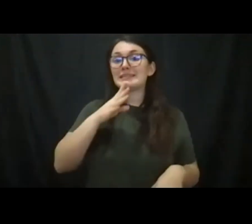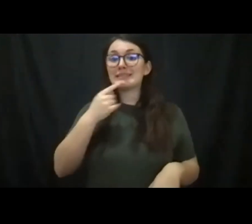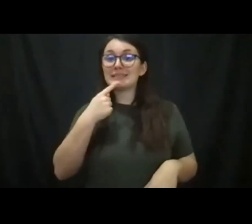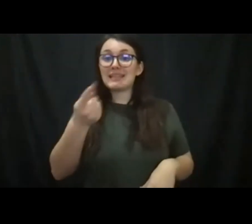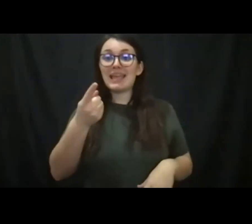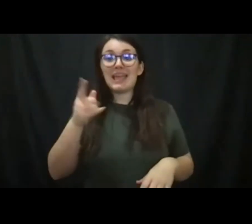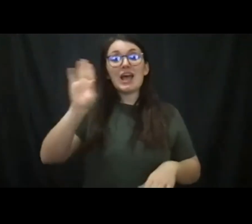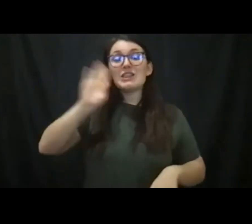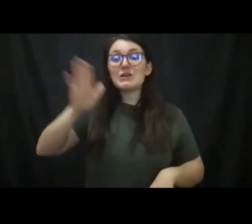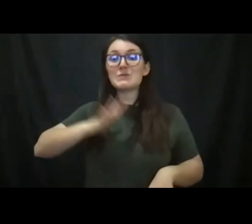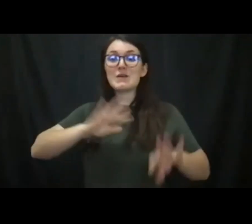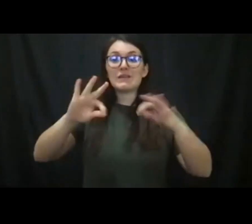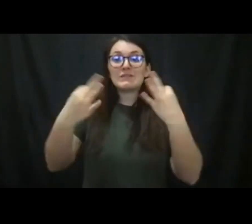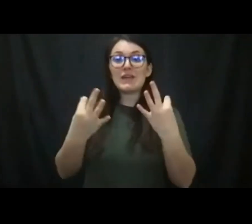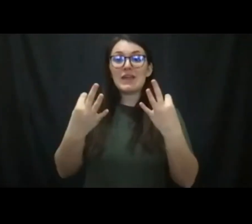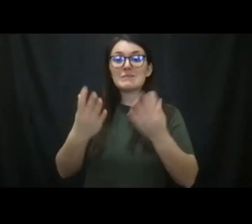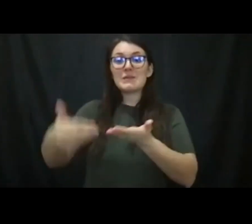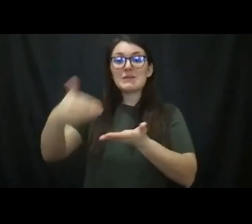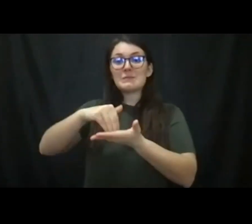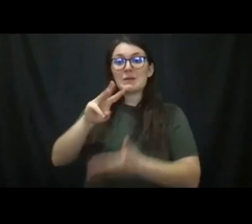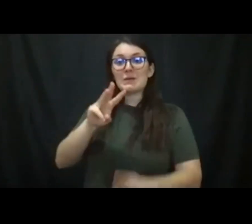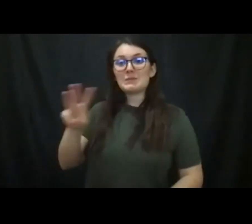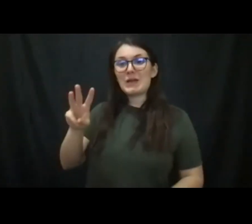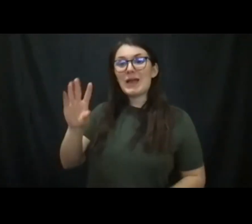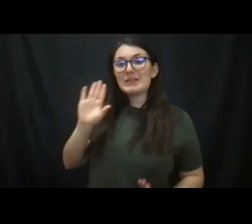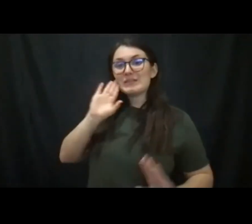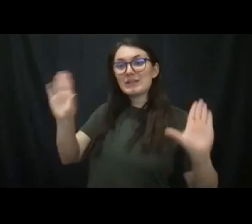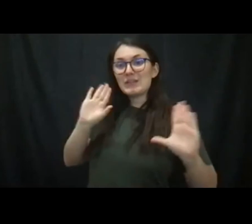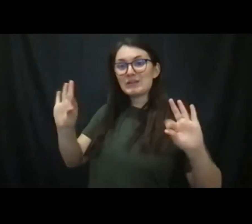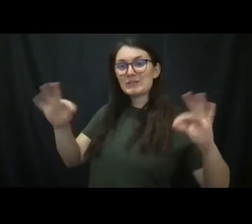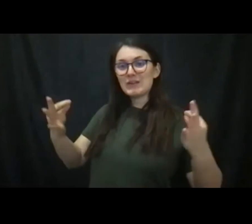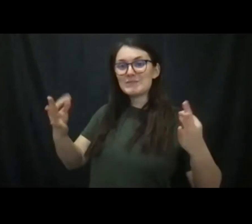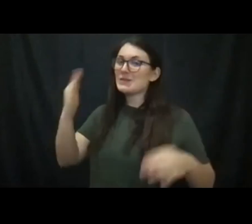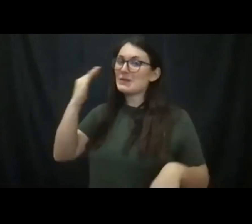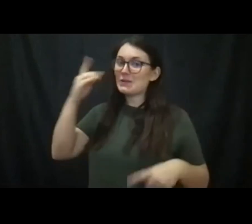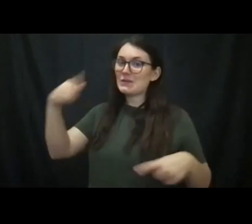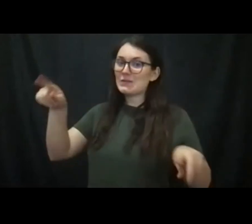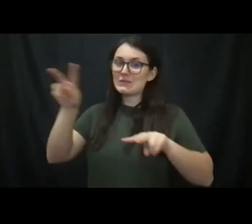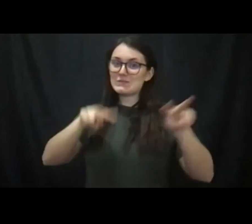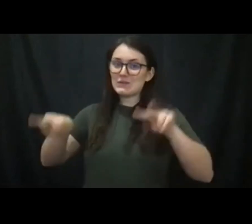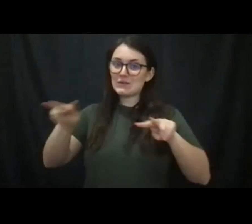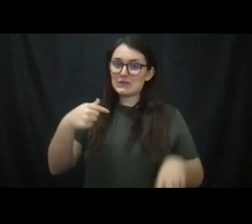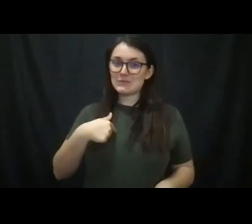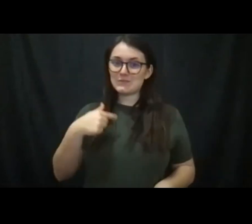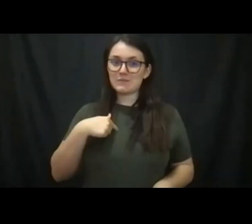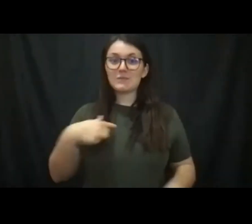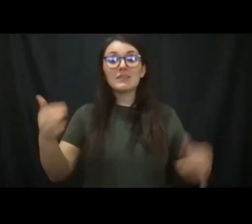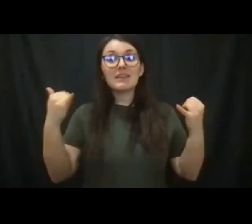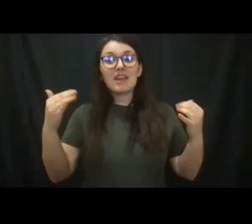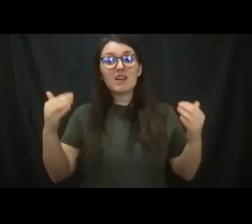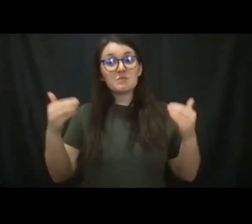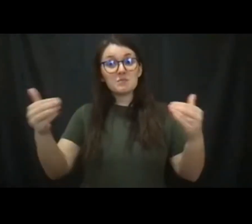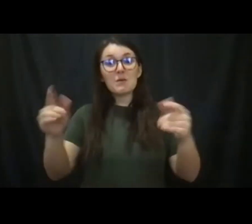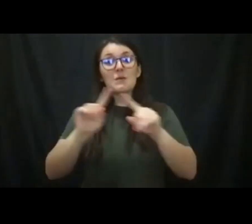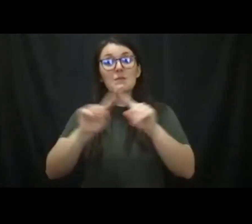So hello, family. Sweet. Well, we are going to move on. Let's everybody give Miss Carrie